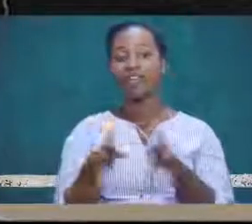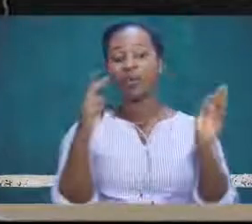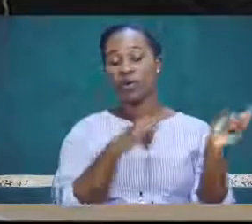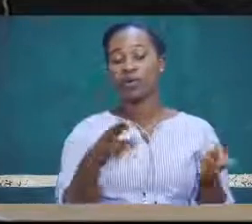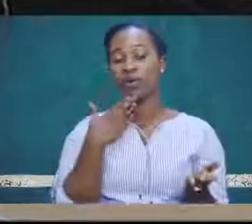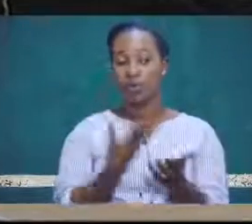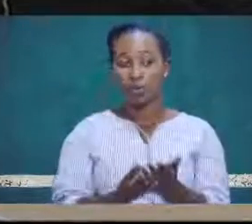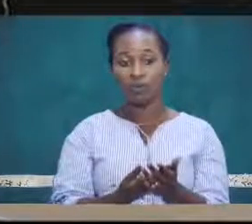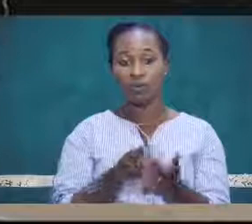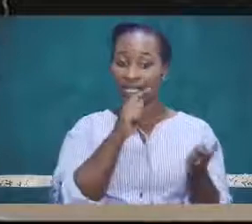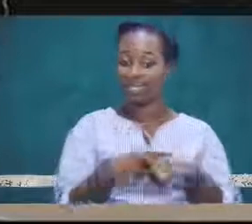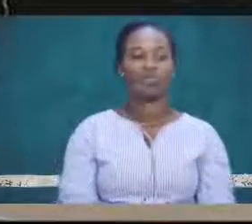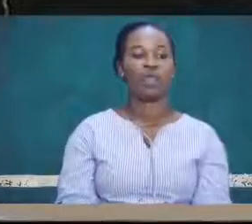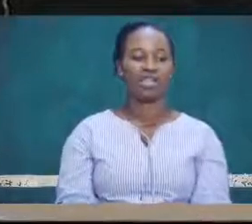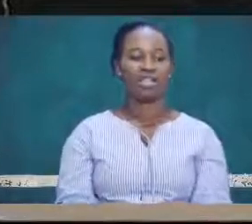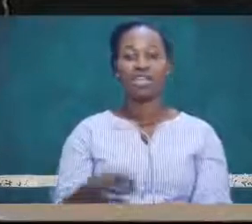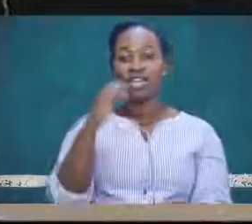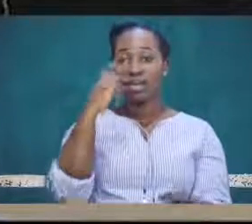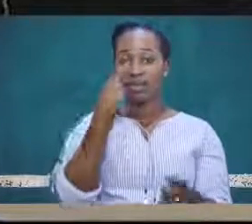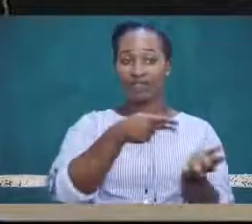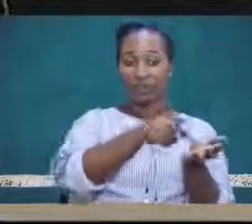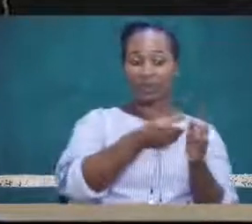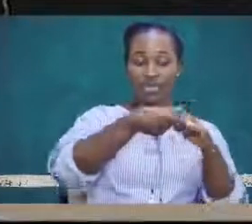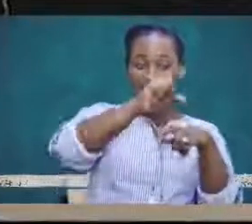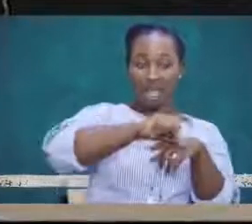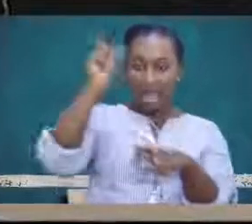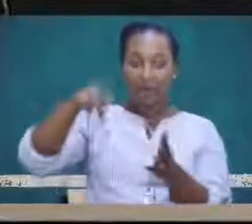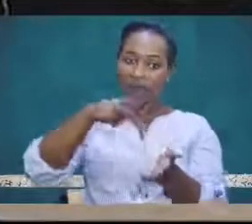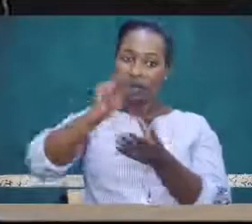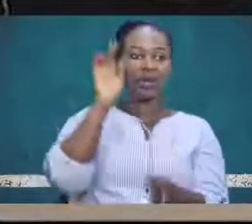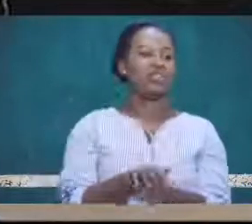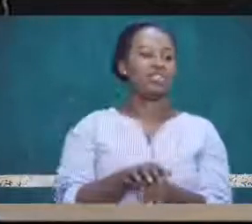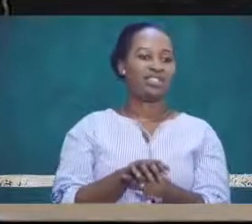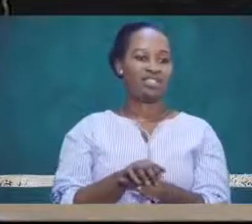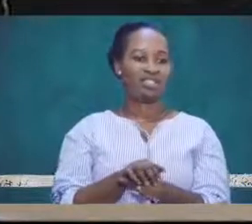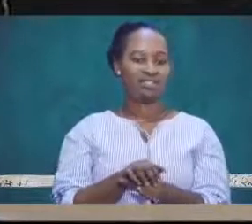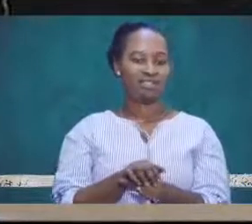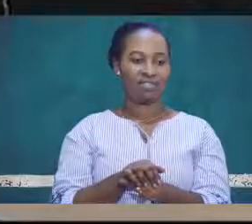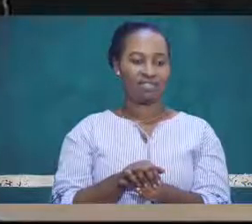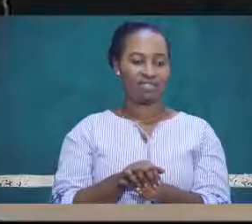it violates that. Price is increasing, people are buying more.